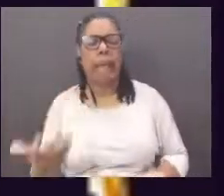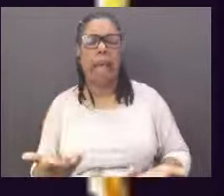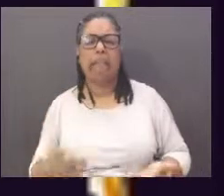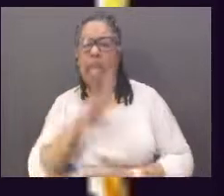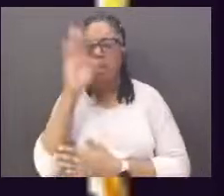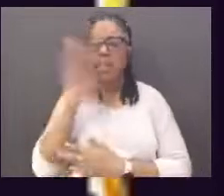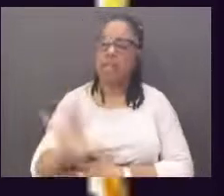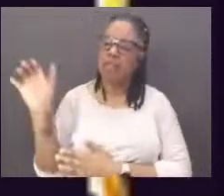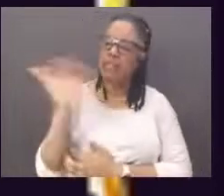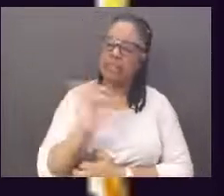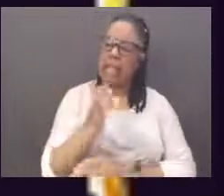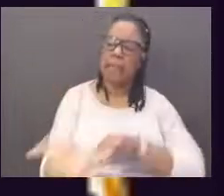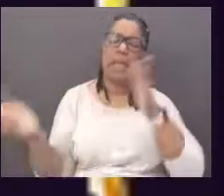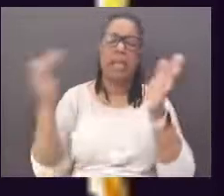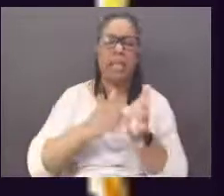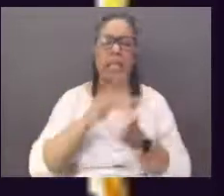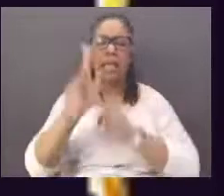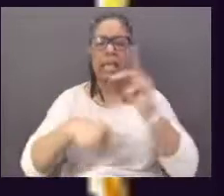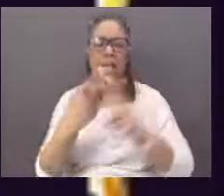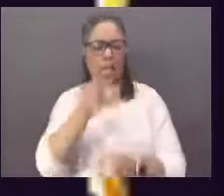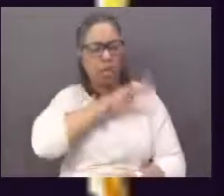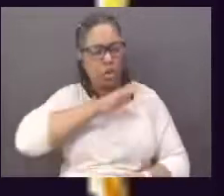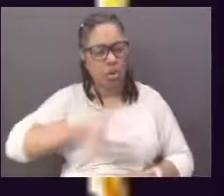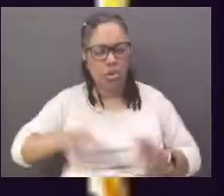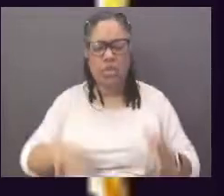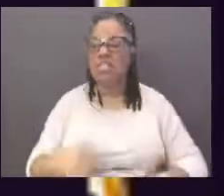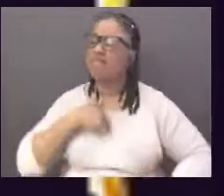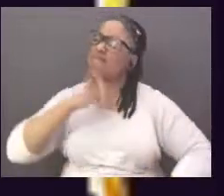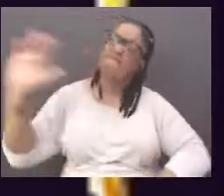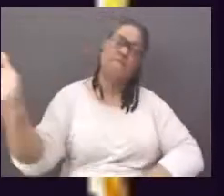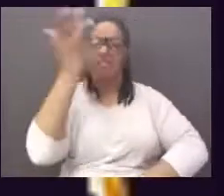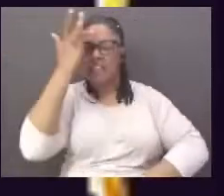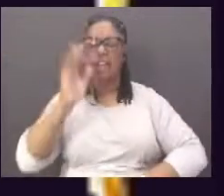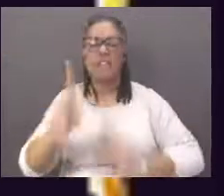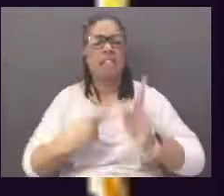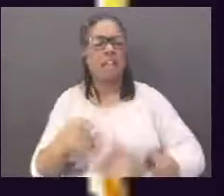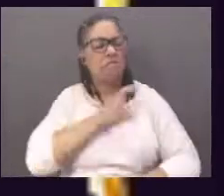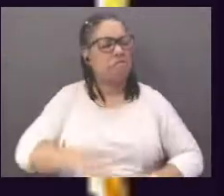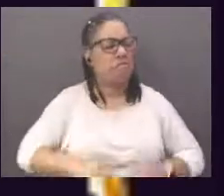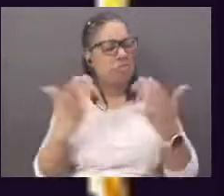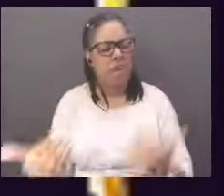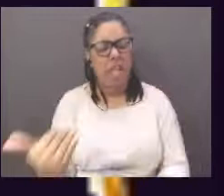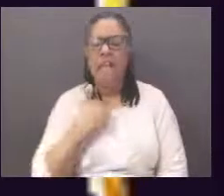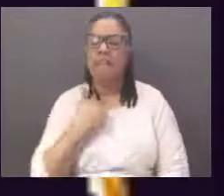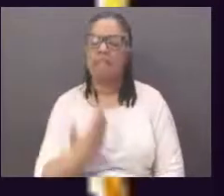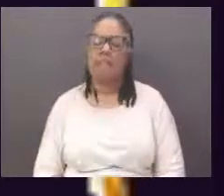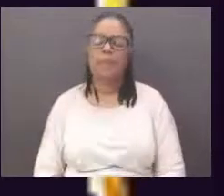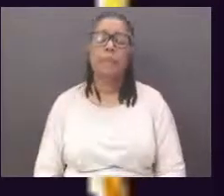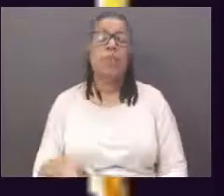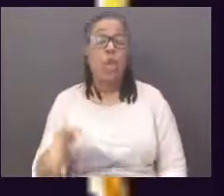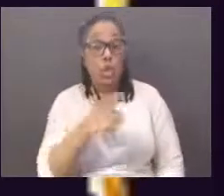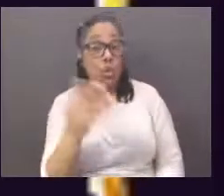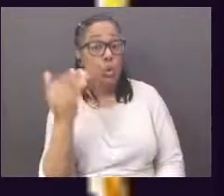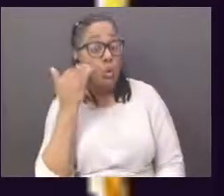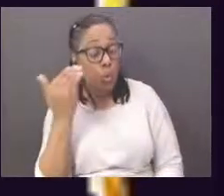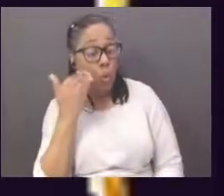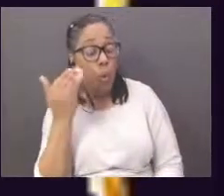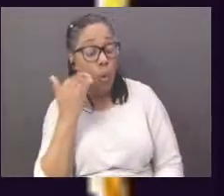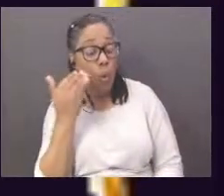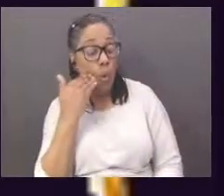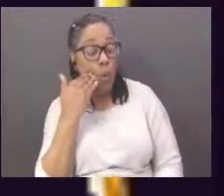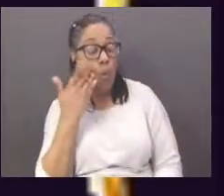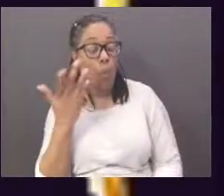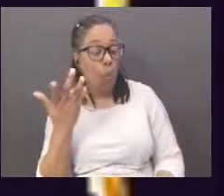Have you ever met him face to face, or have you just heard about him from somebody else? I'm talking about a real